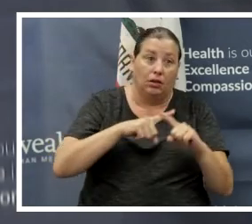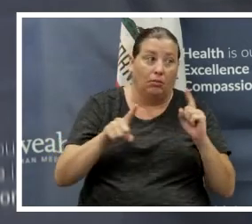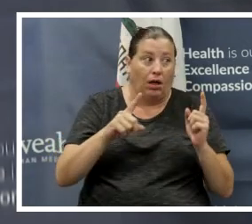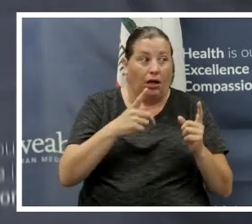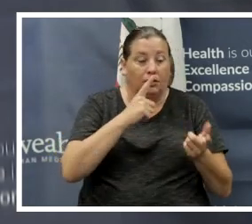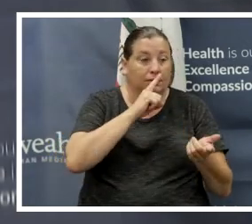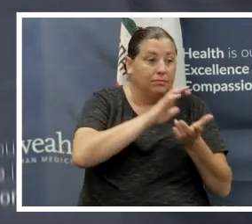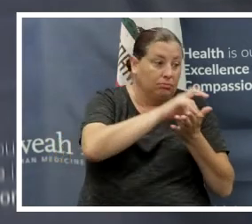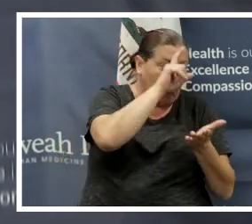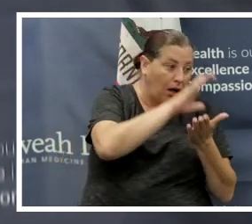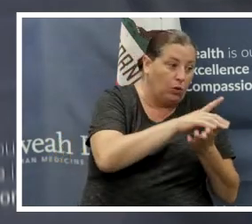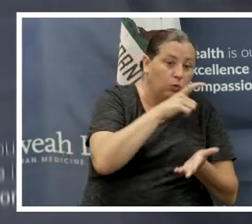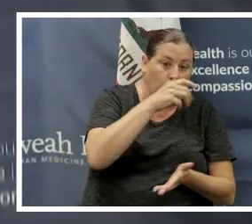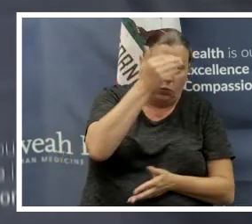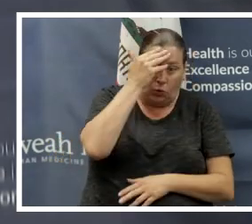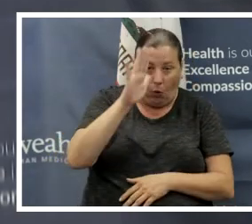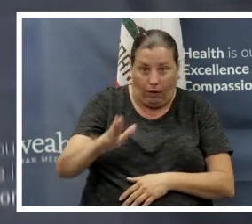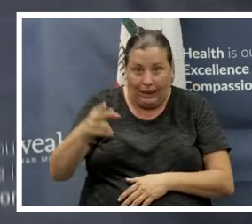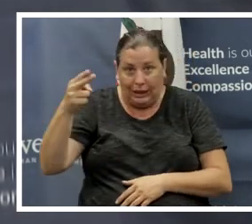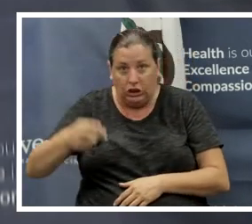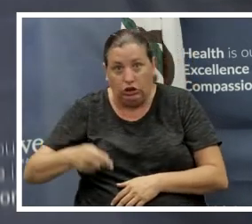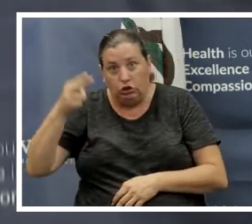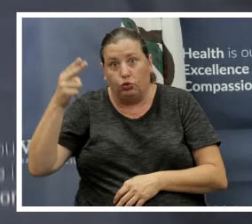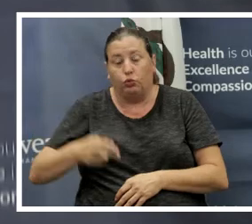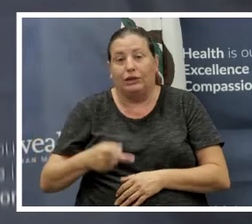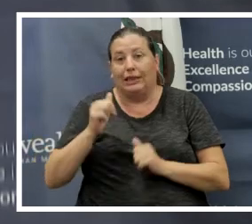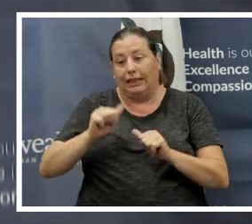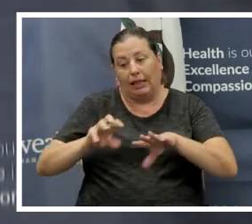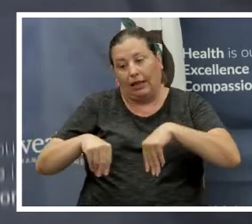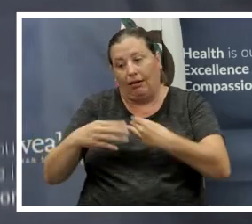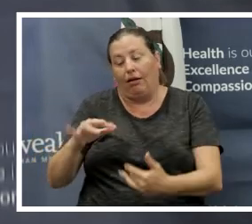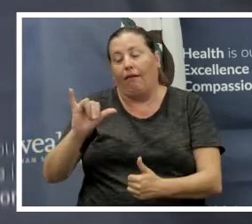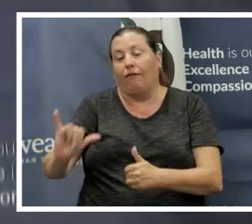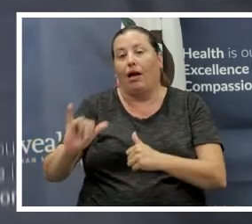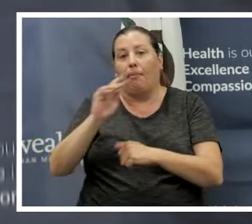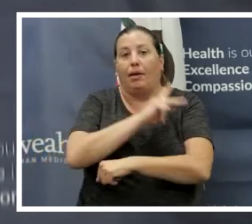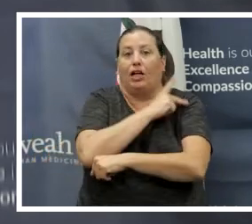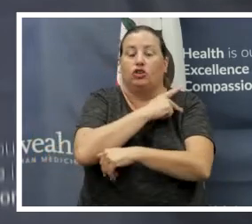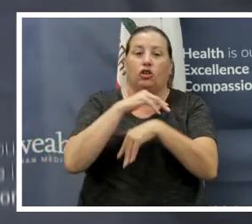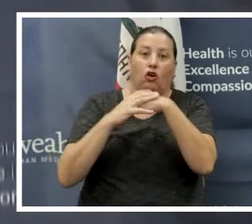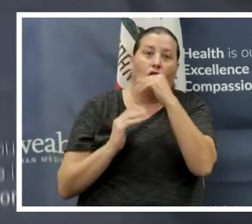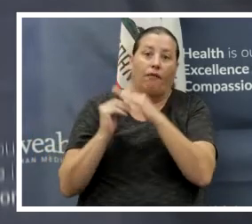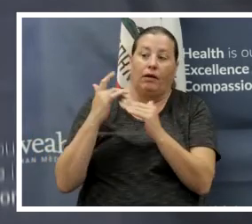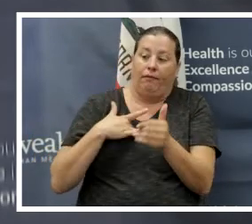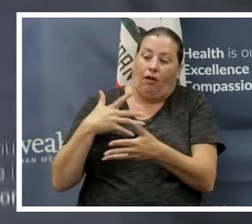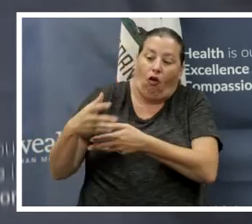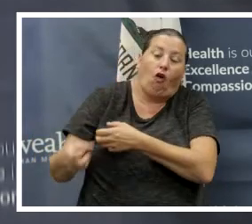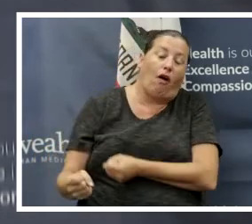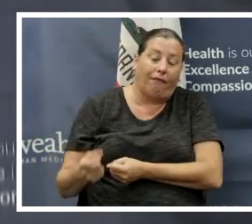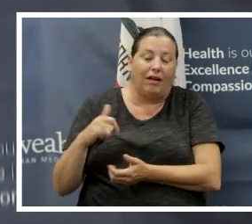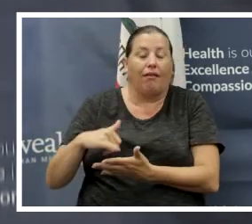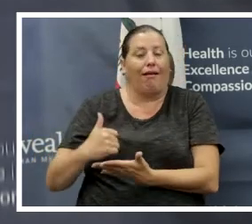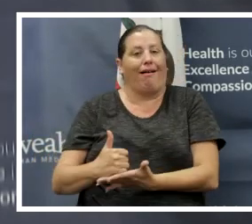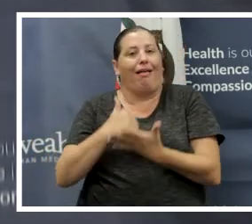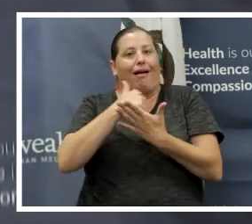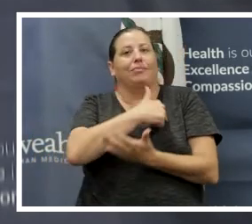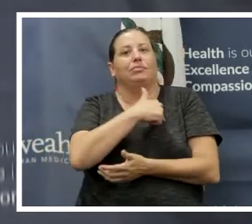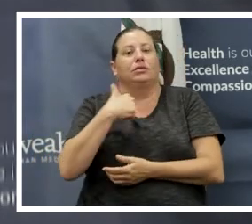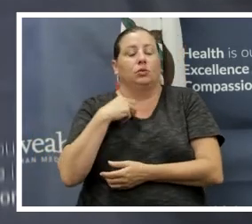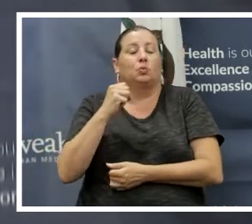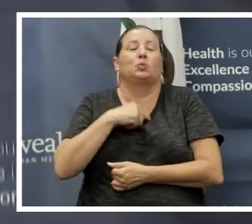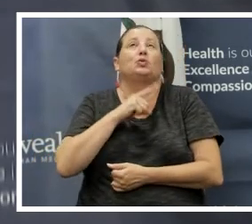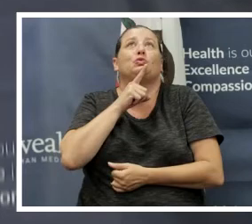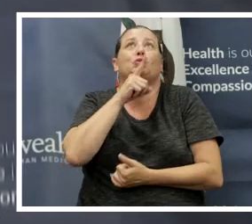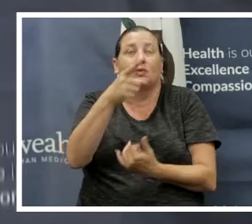their history and is, can give that patient comfort, and they feel confident with them, that actually helps us. So we really